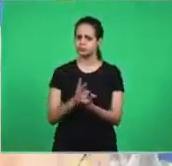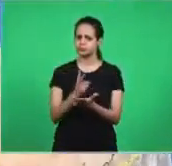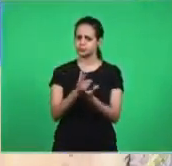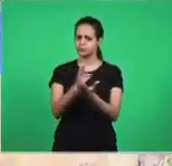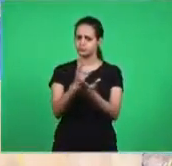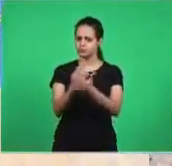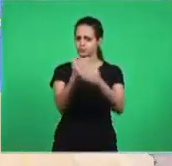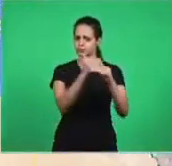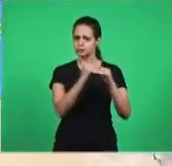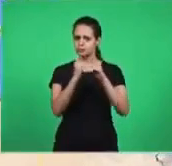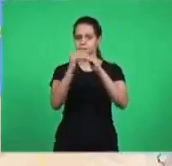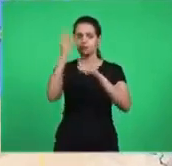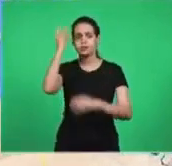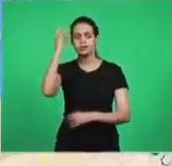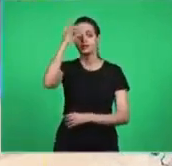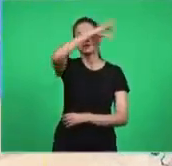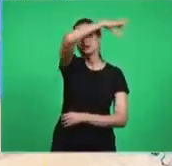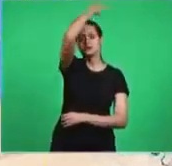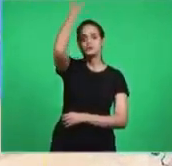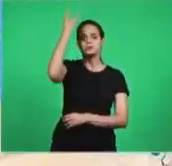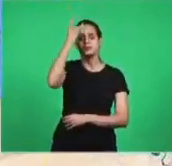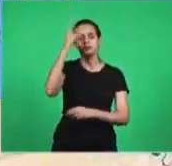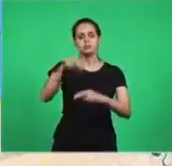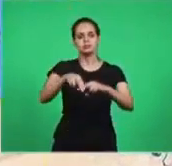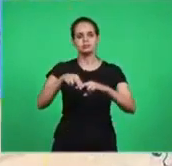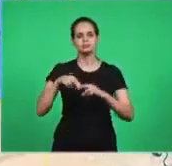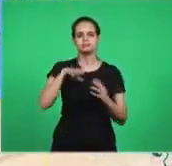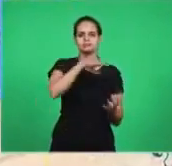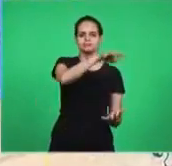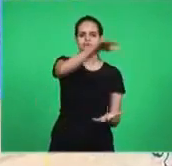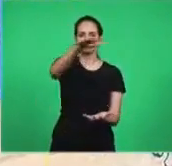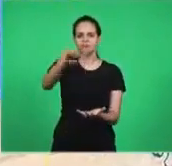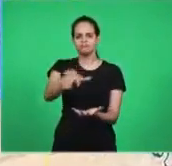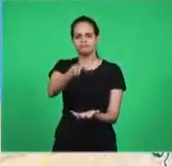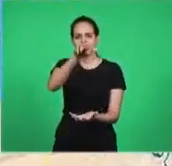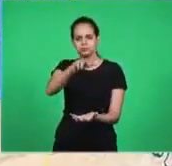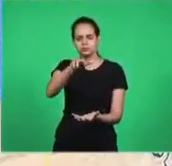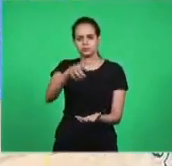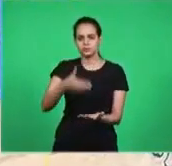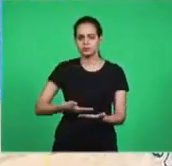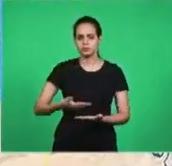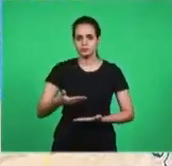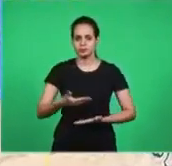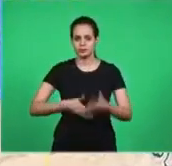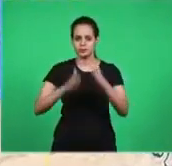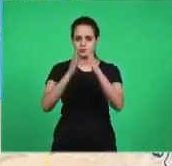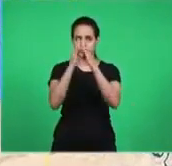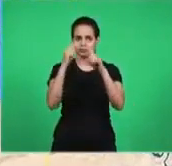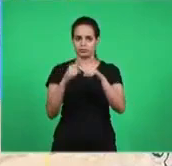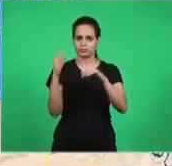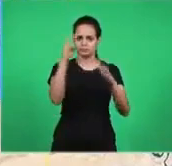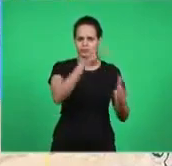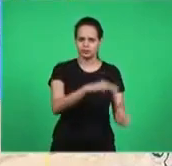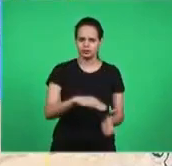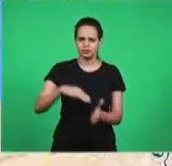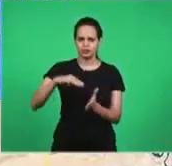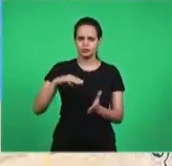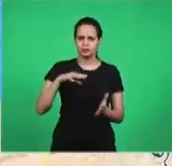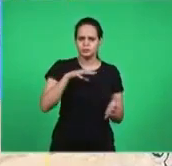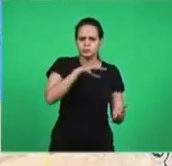same spirit, through the system of transmission, the members of the Maranatha Christian Church of the entire